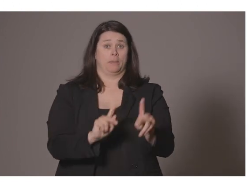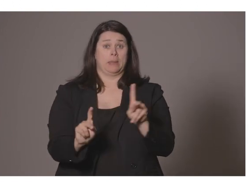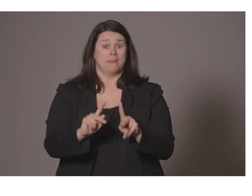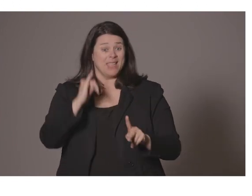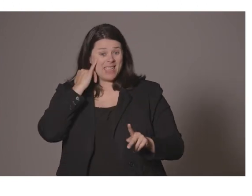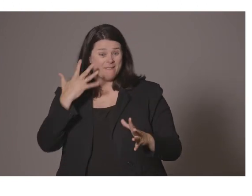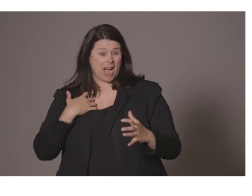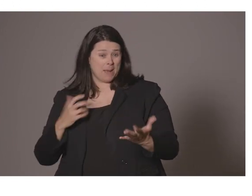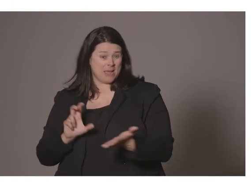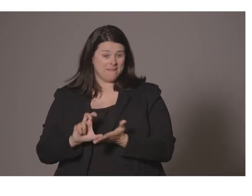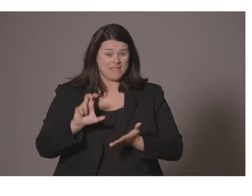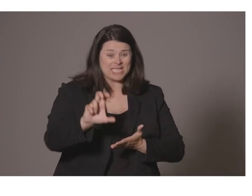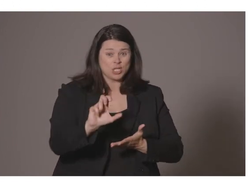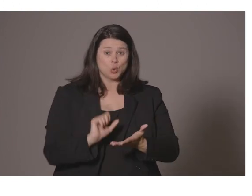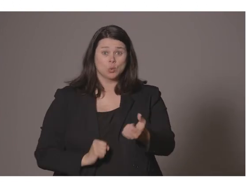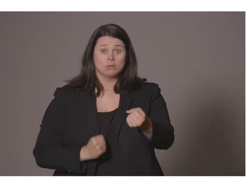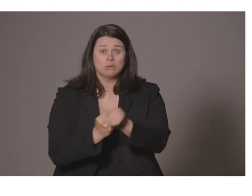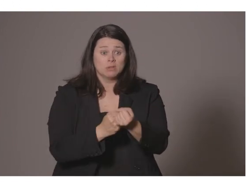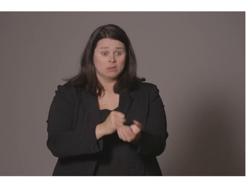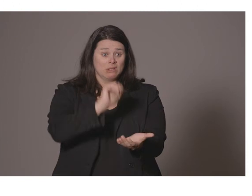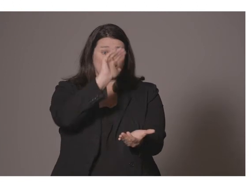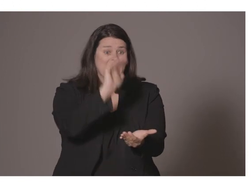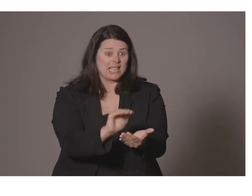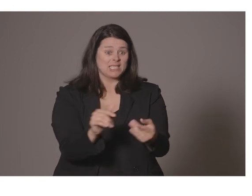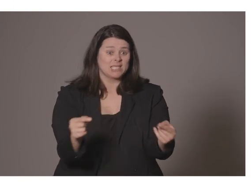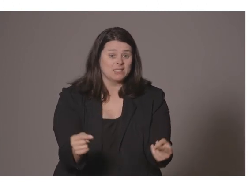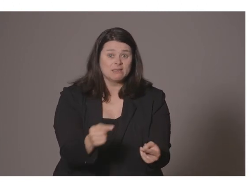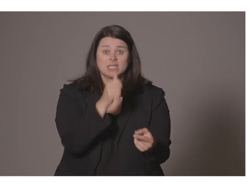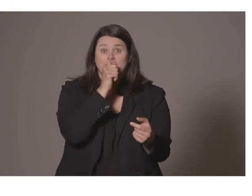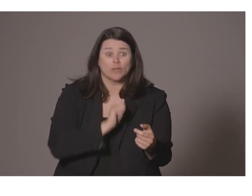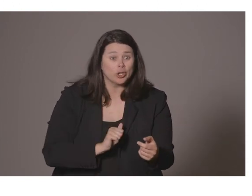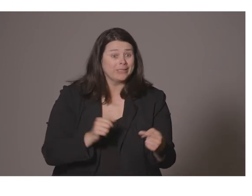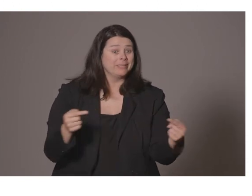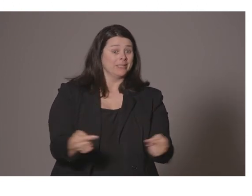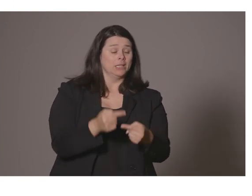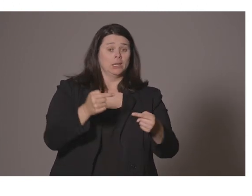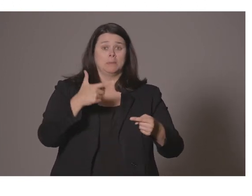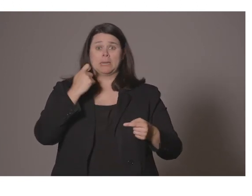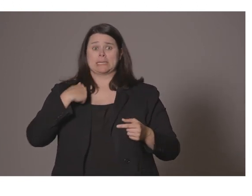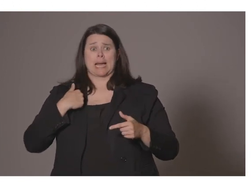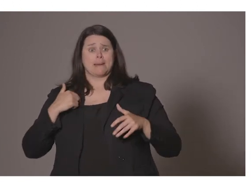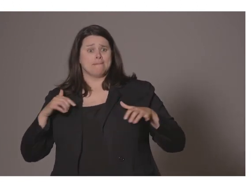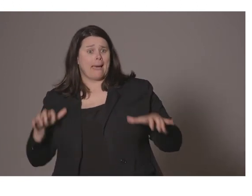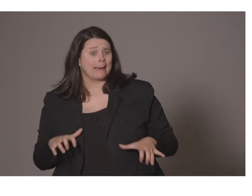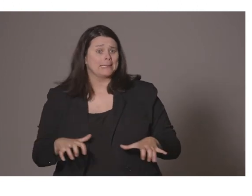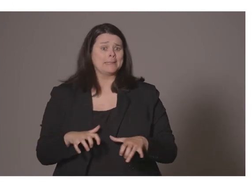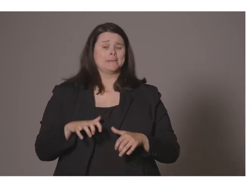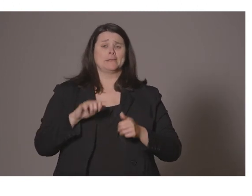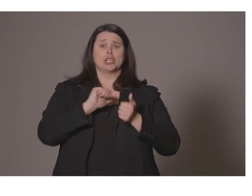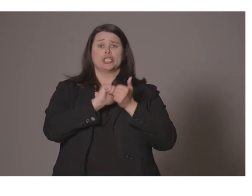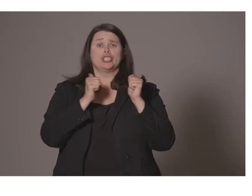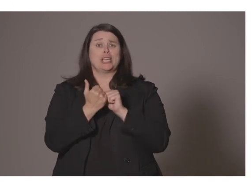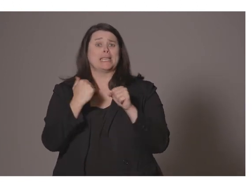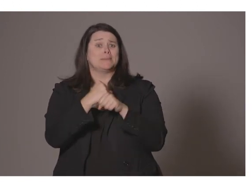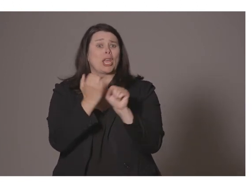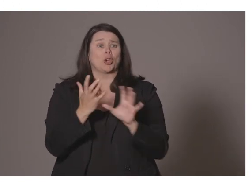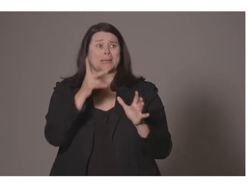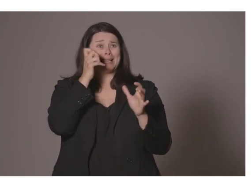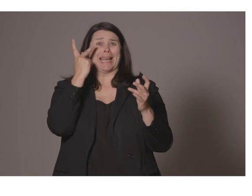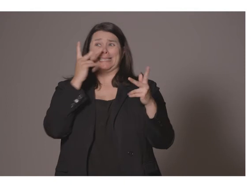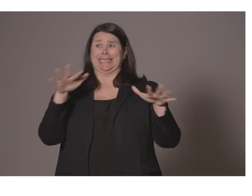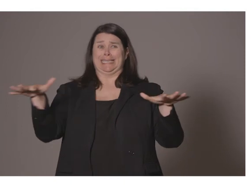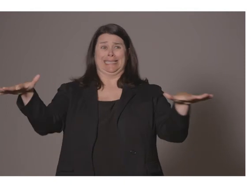suffering, whether as an activist or a change maker or someone who's committed to life because you hear the cries of the world,